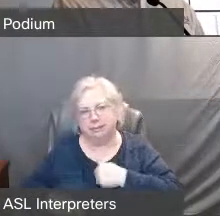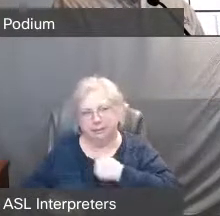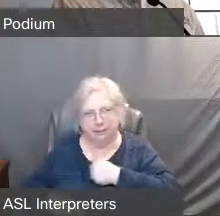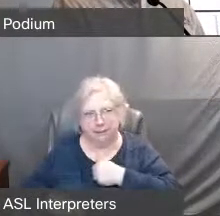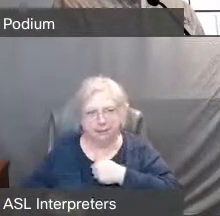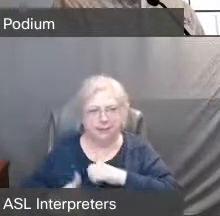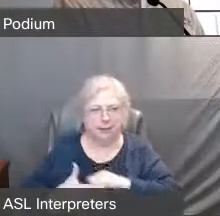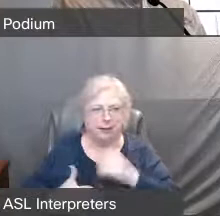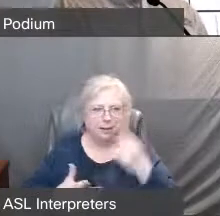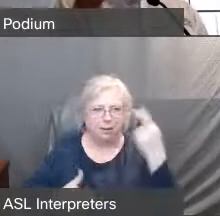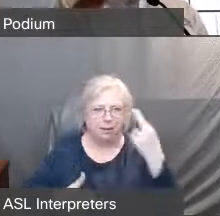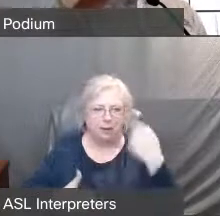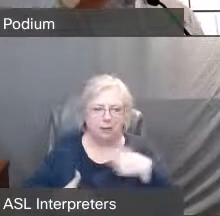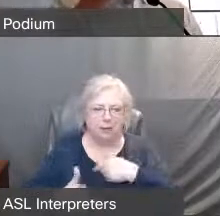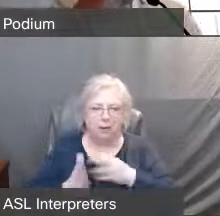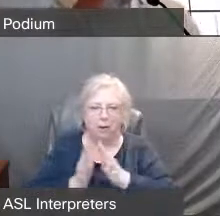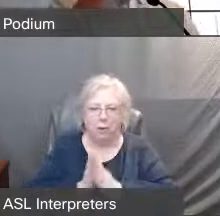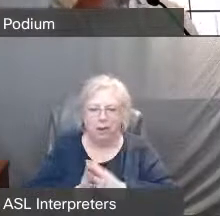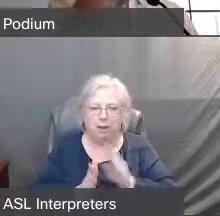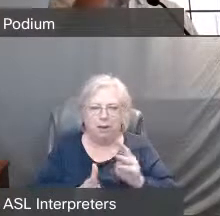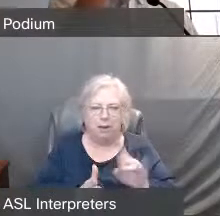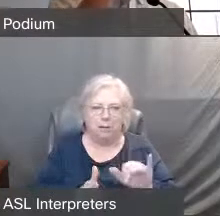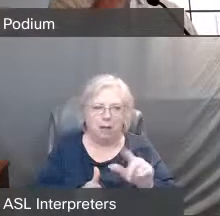why we're requesting the waiver.